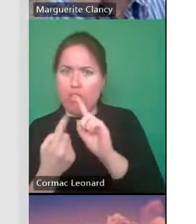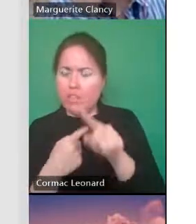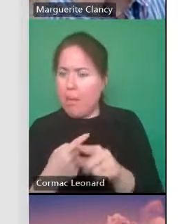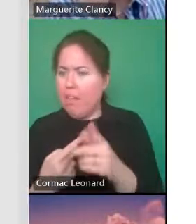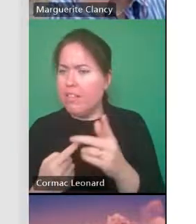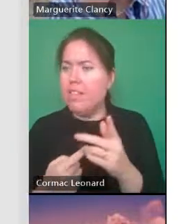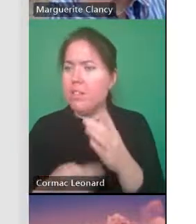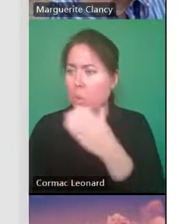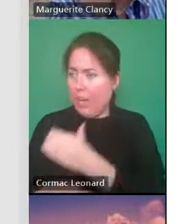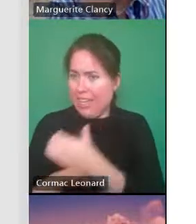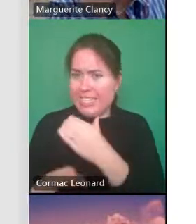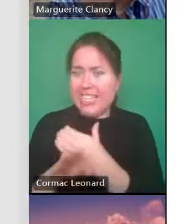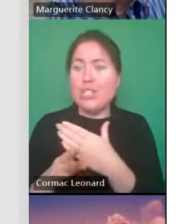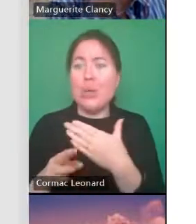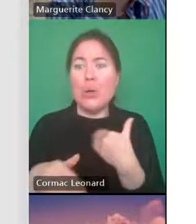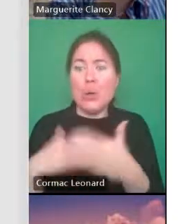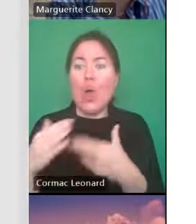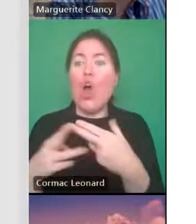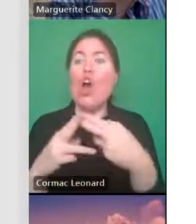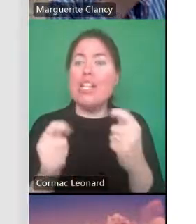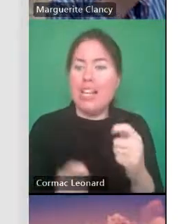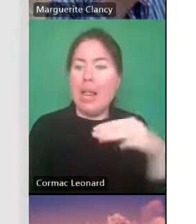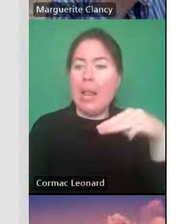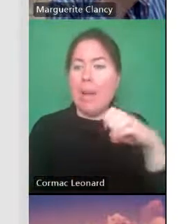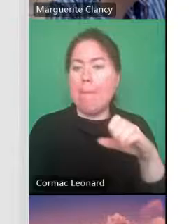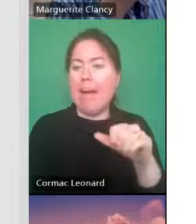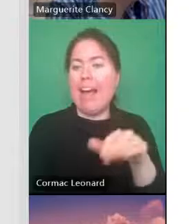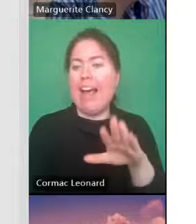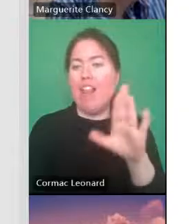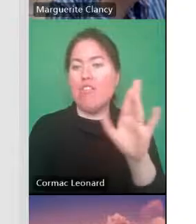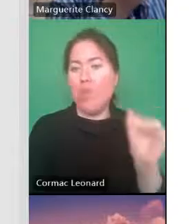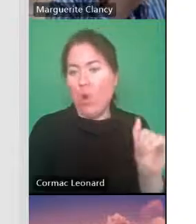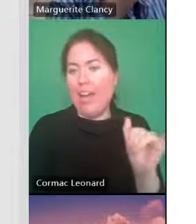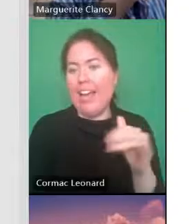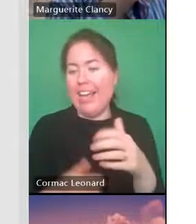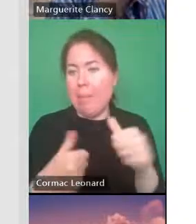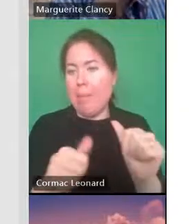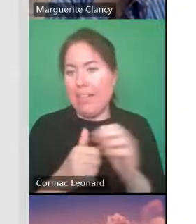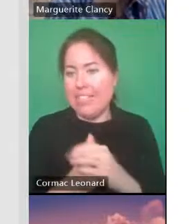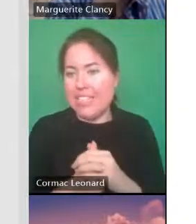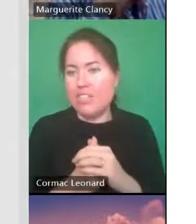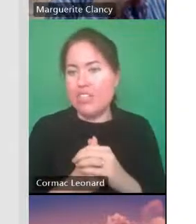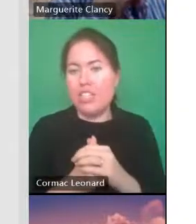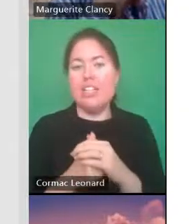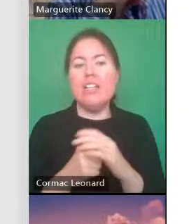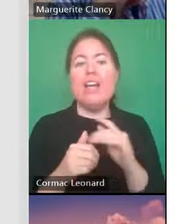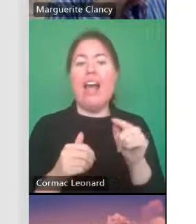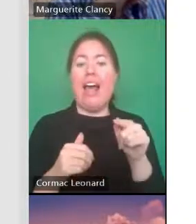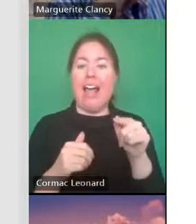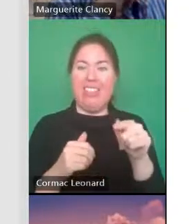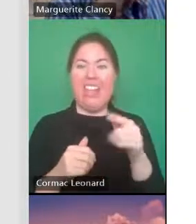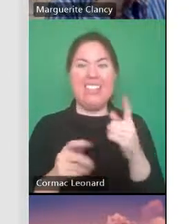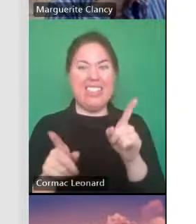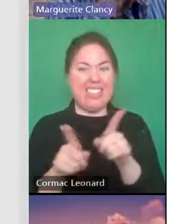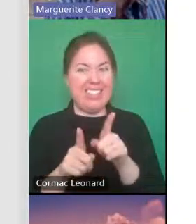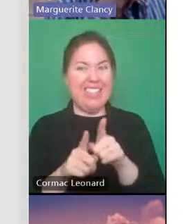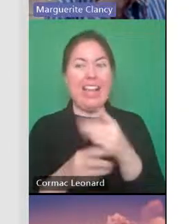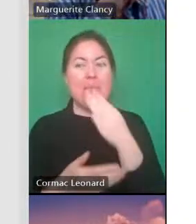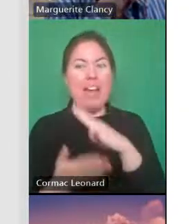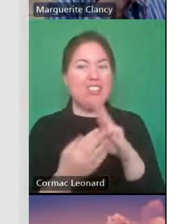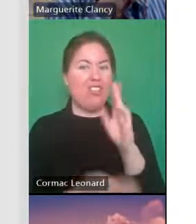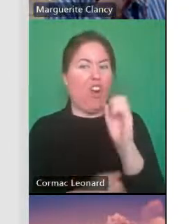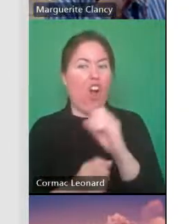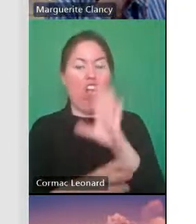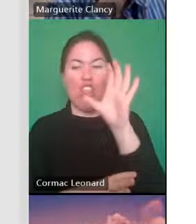do that until McElroy is implemented. And that was the message we gave at all the regional sessions. Continue to do what you're doing